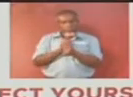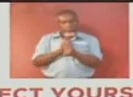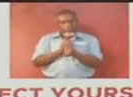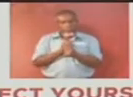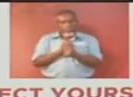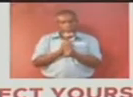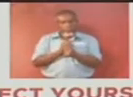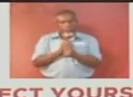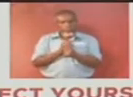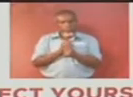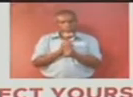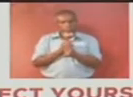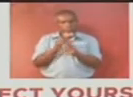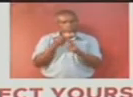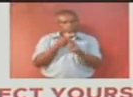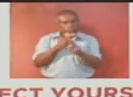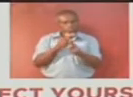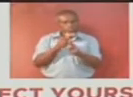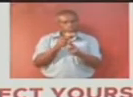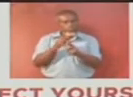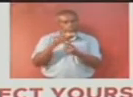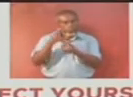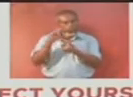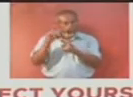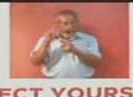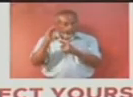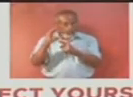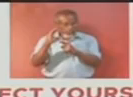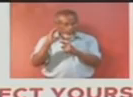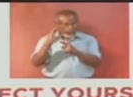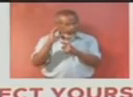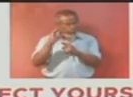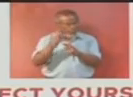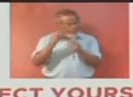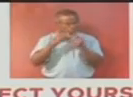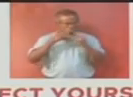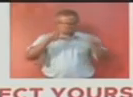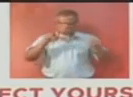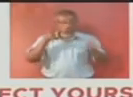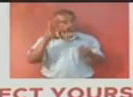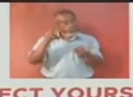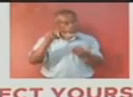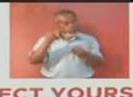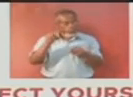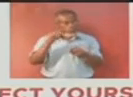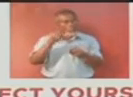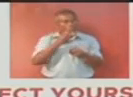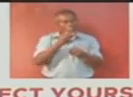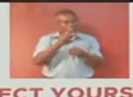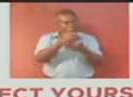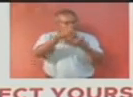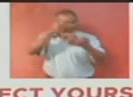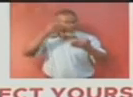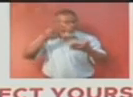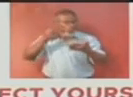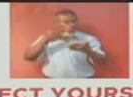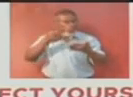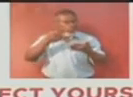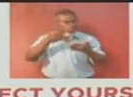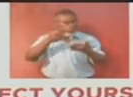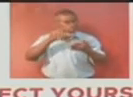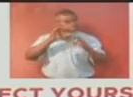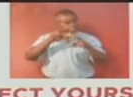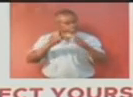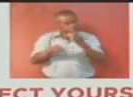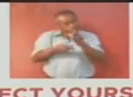this isn't actually news. This is something that they were verifying how much it contributed to the overall transmission, and they